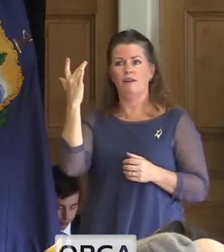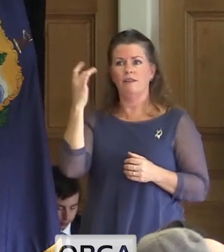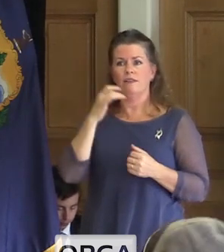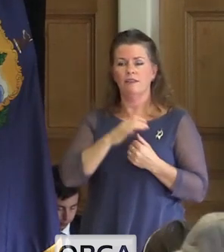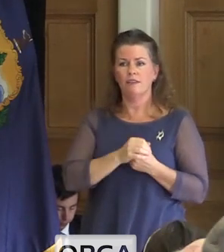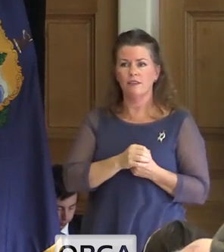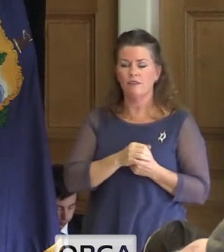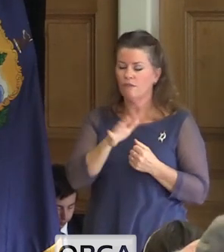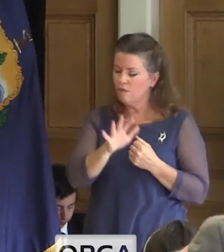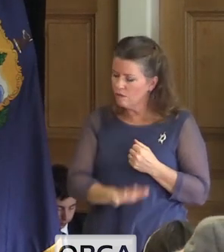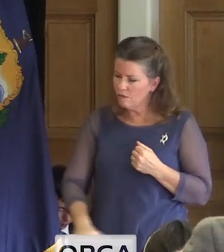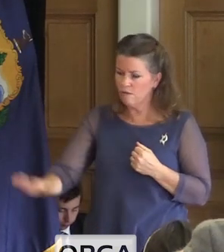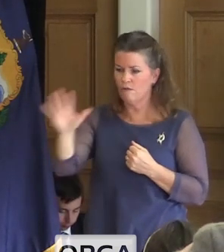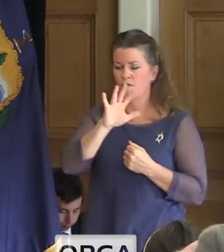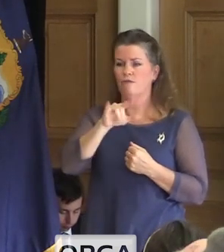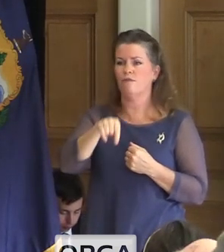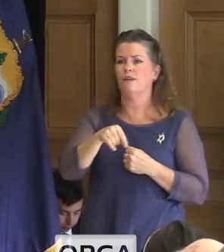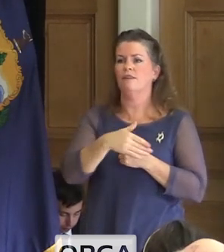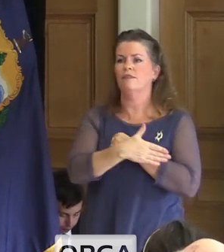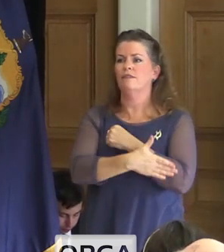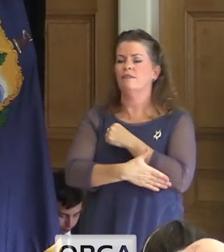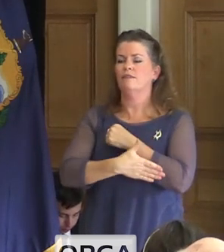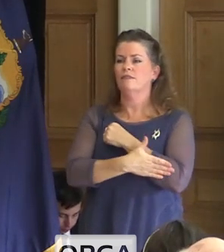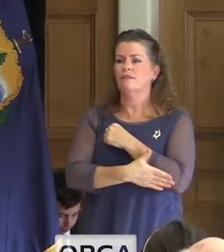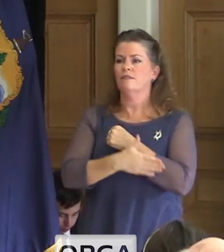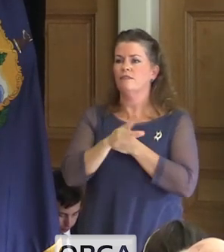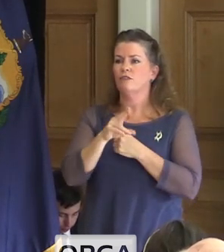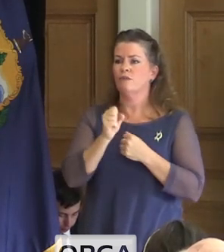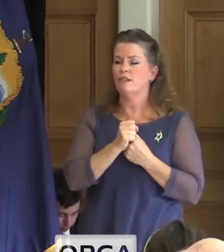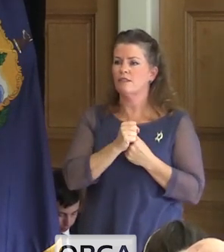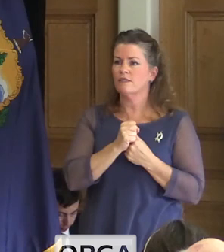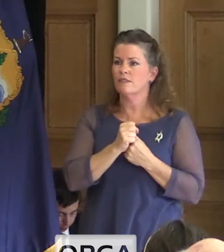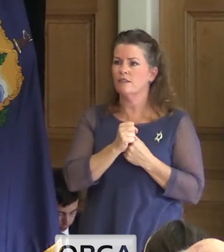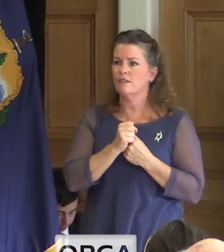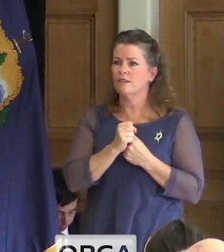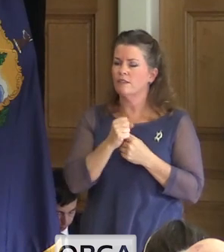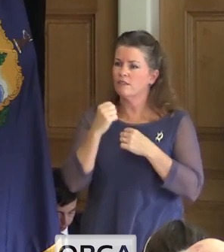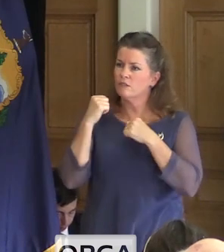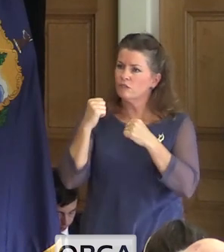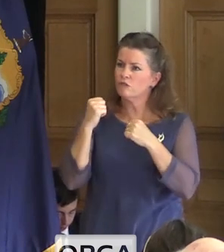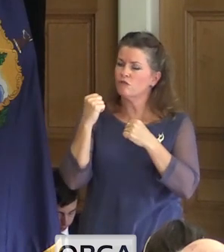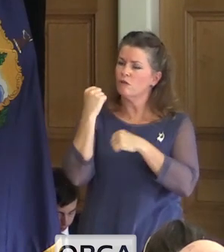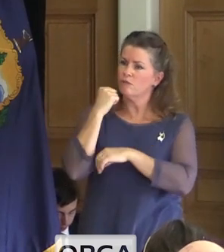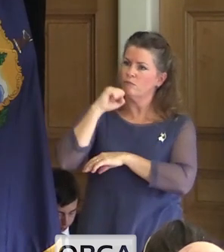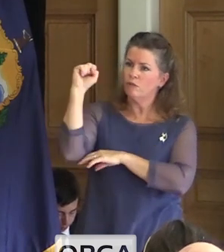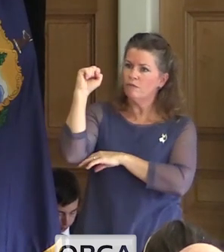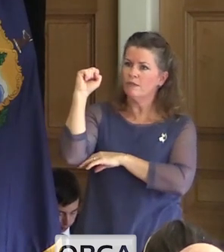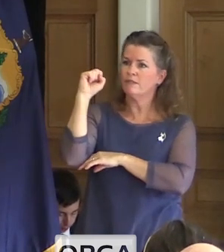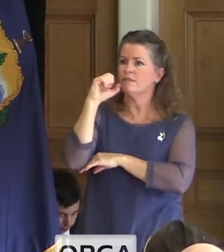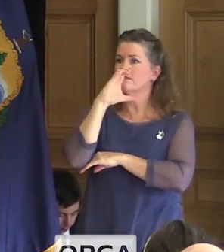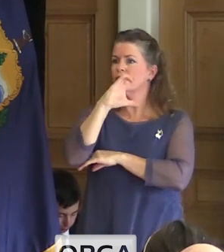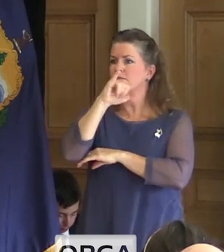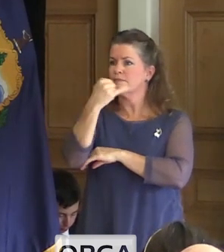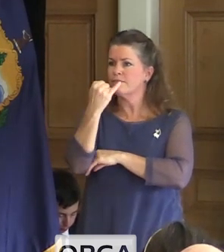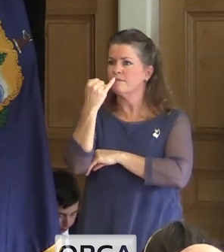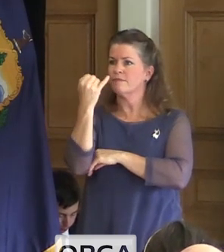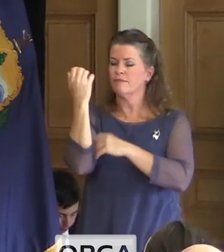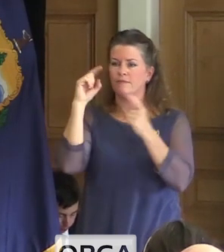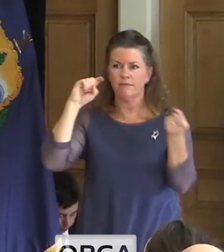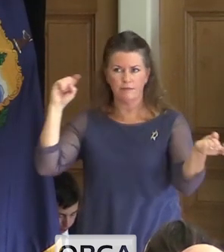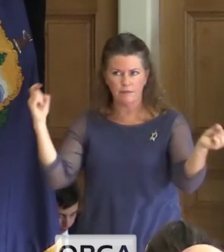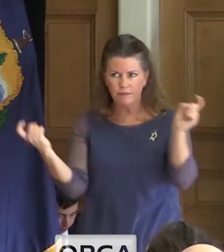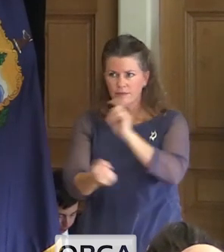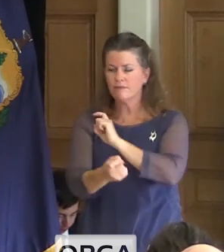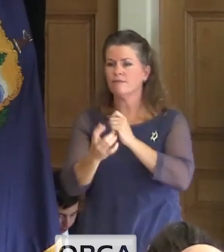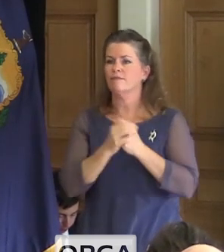over this country, there is a strong movement toward criminal justice reform and